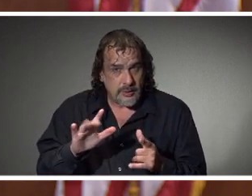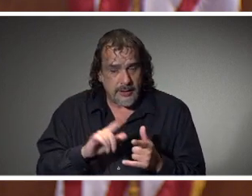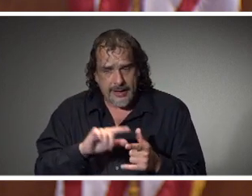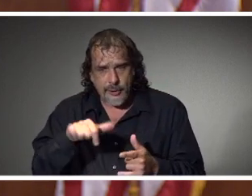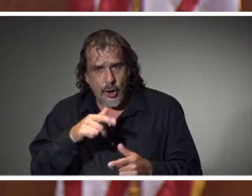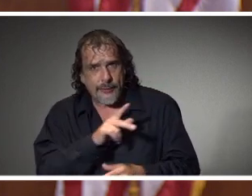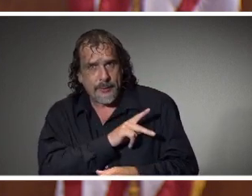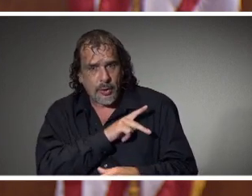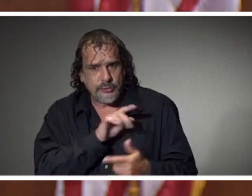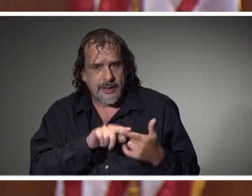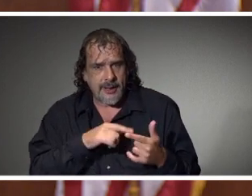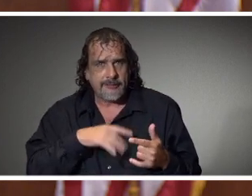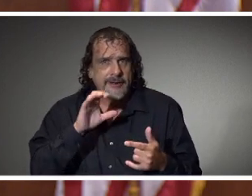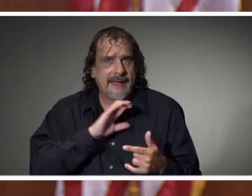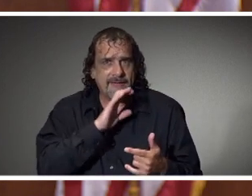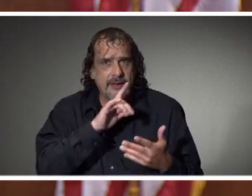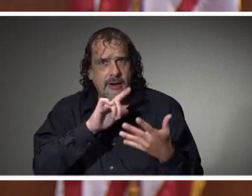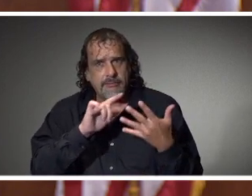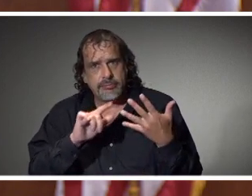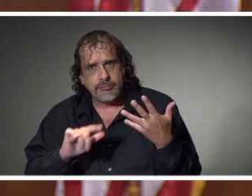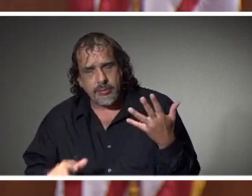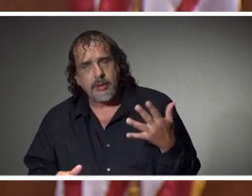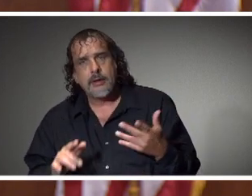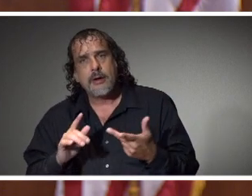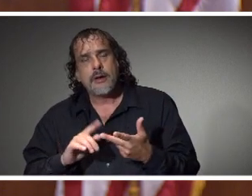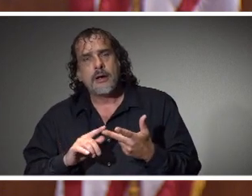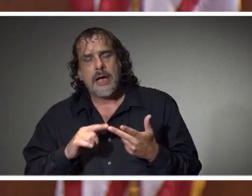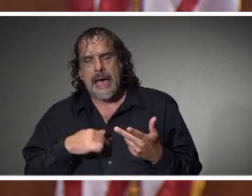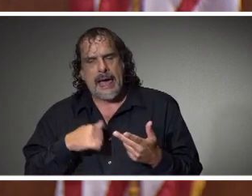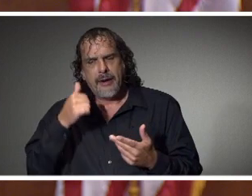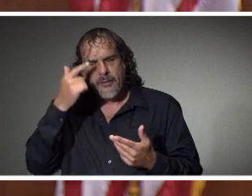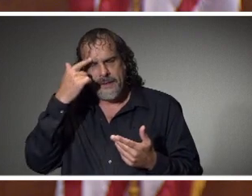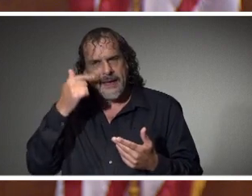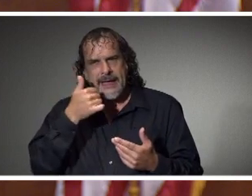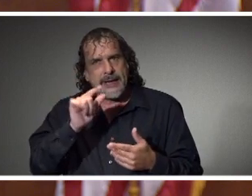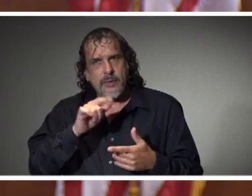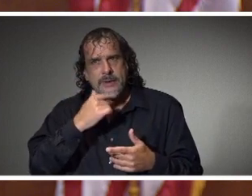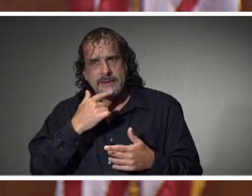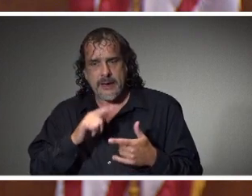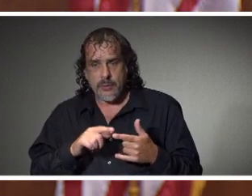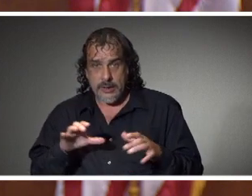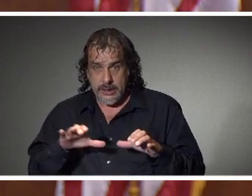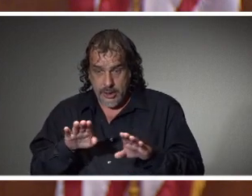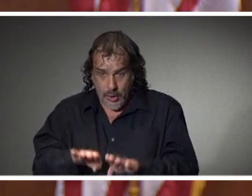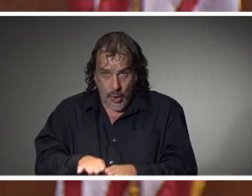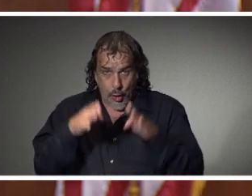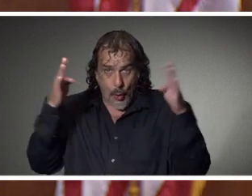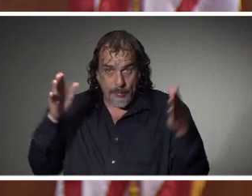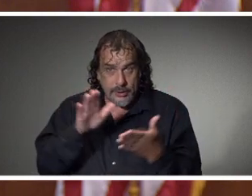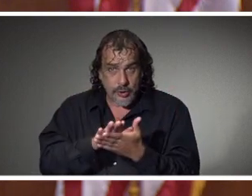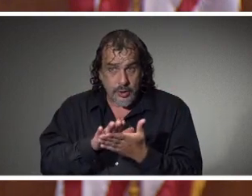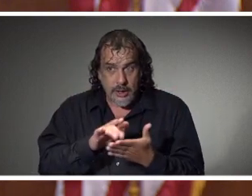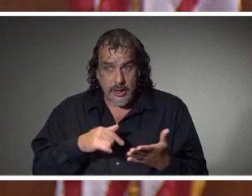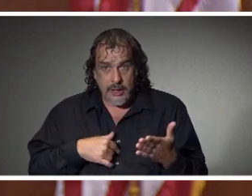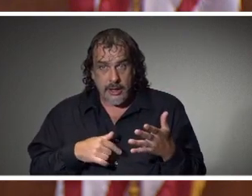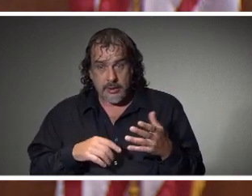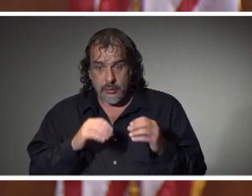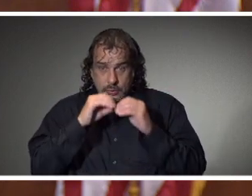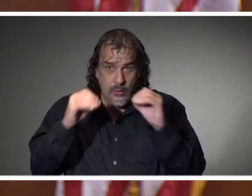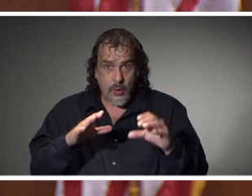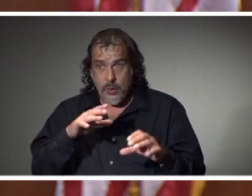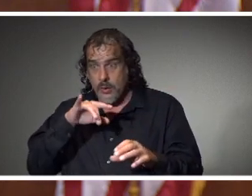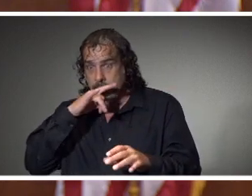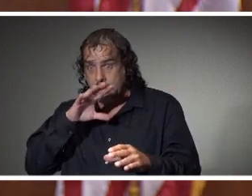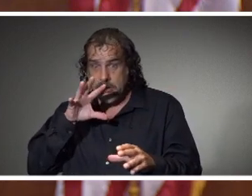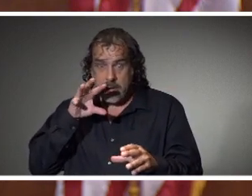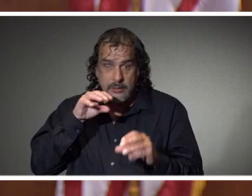personnel. I don't think anyone is suggesting that we can do that and there would be absolutely none of the kids or